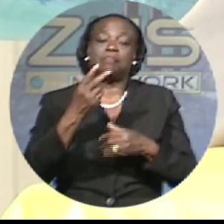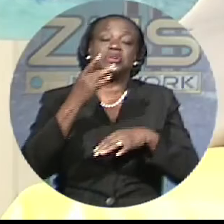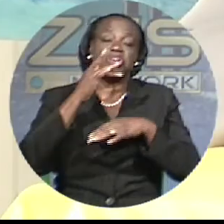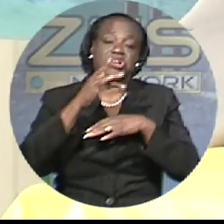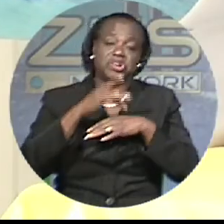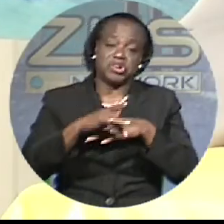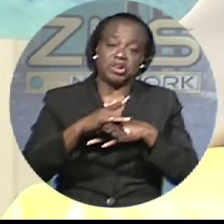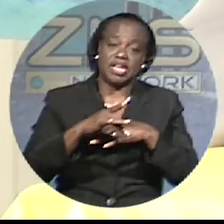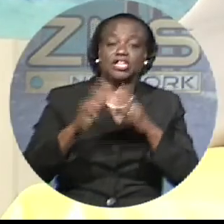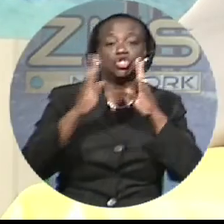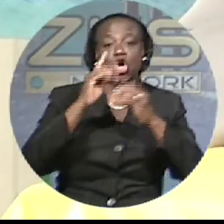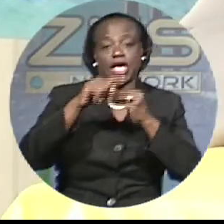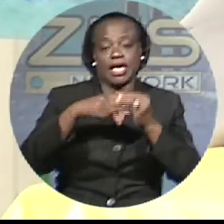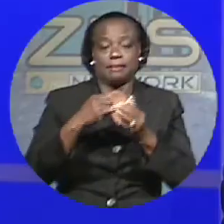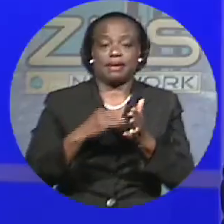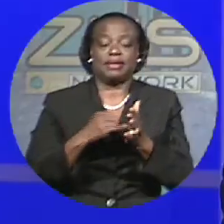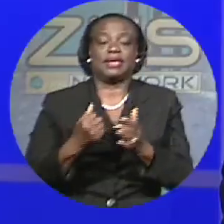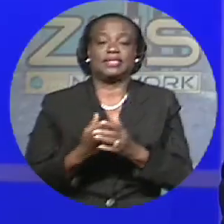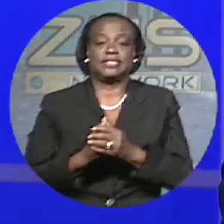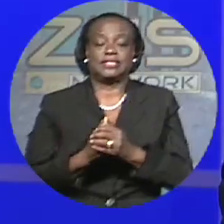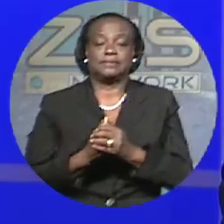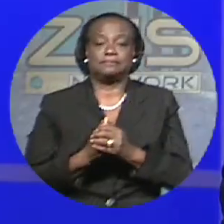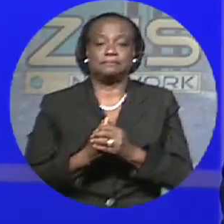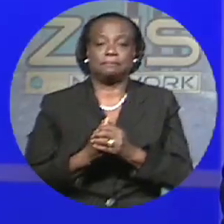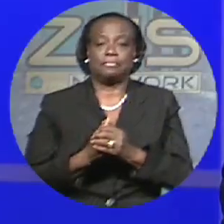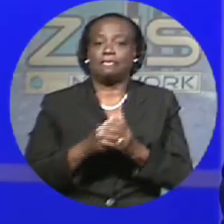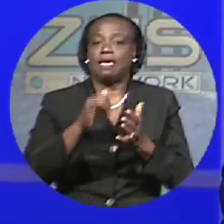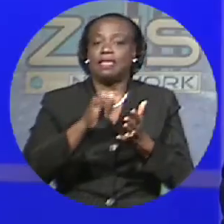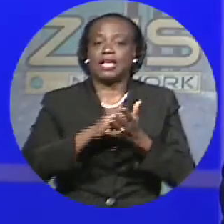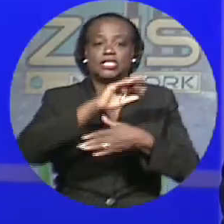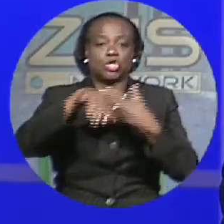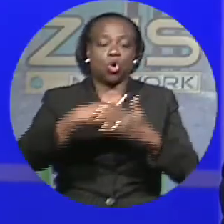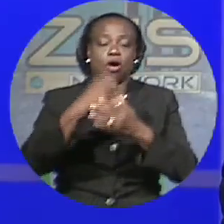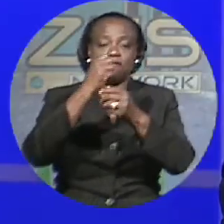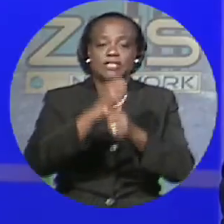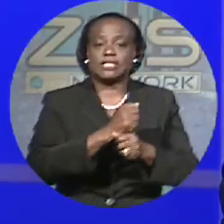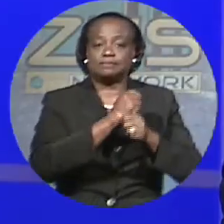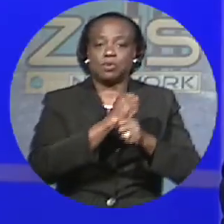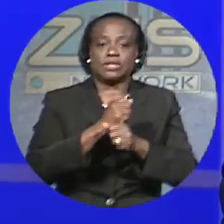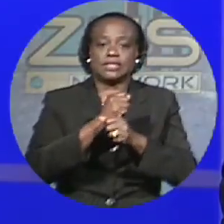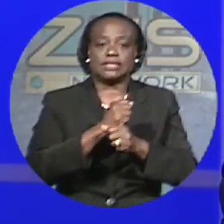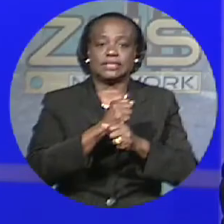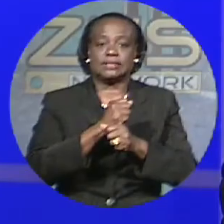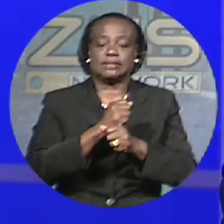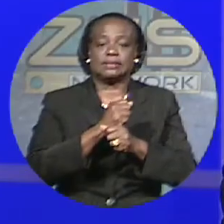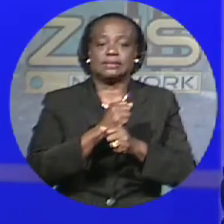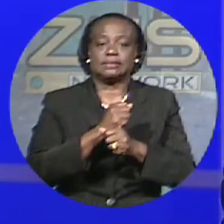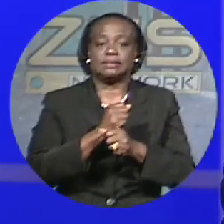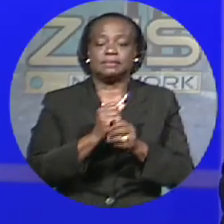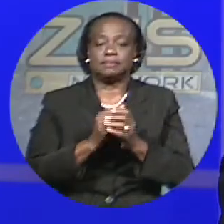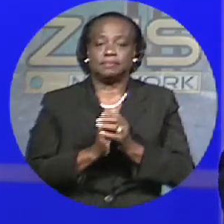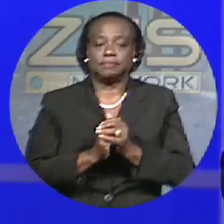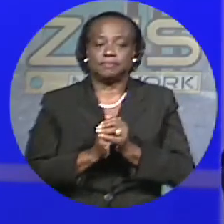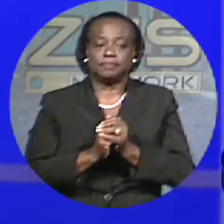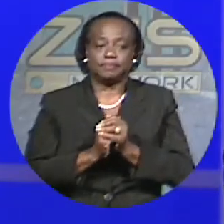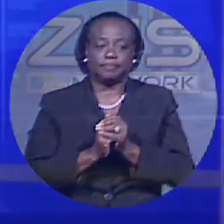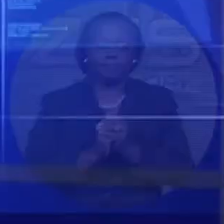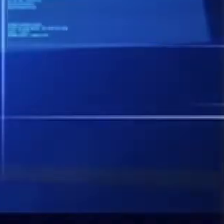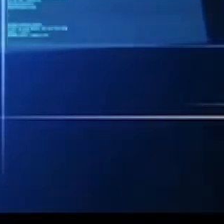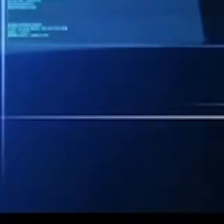going on about this game. And that will do it for sports. Stay tuned. The Bahamas Tonight is back after the break.